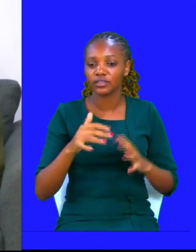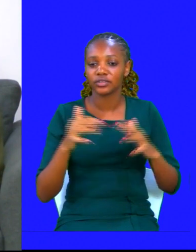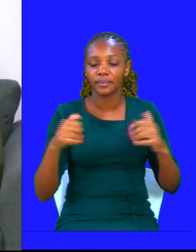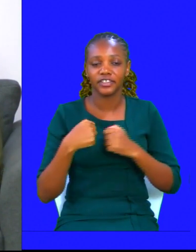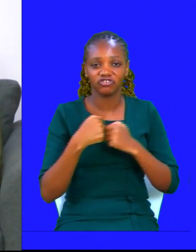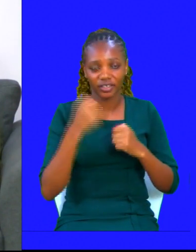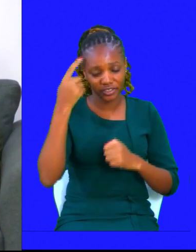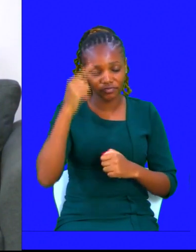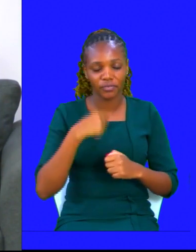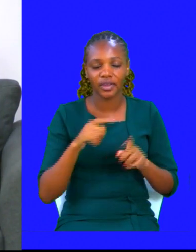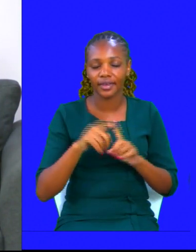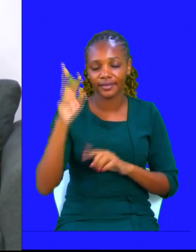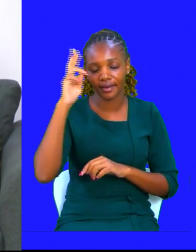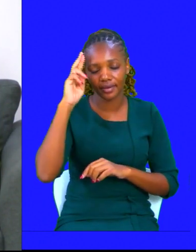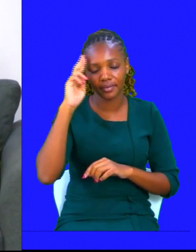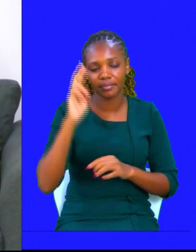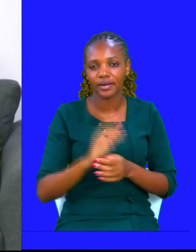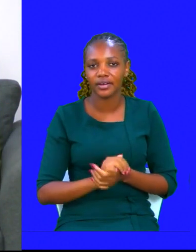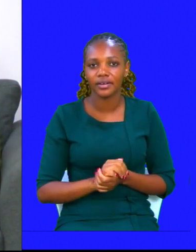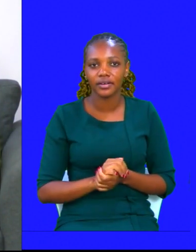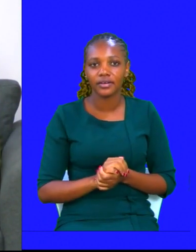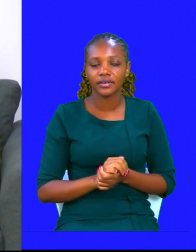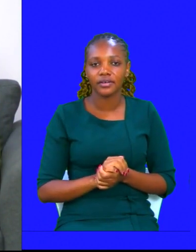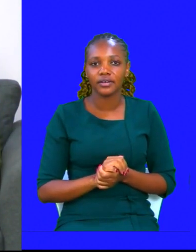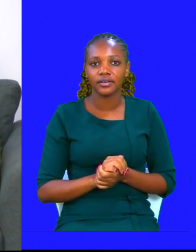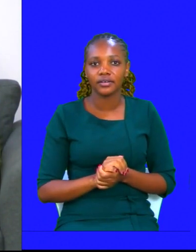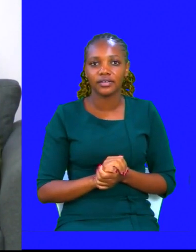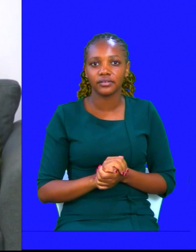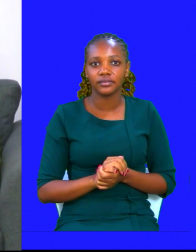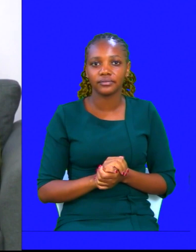me. And I remember it got to a time when,